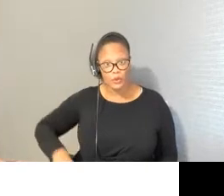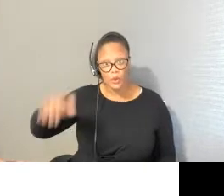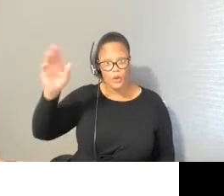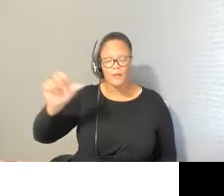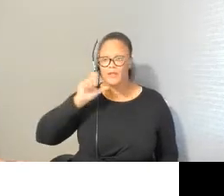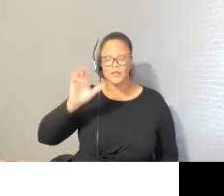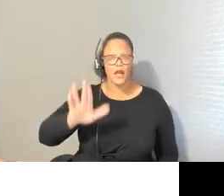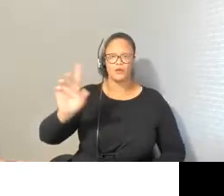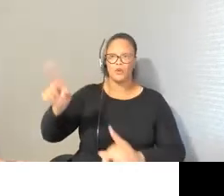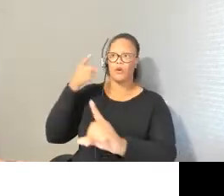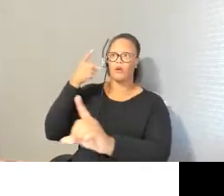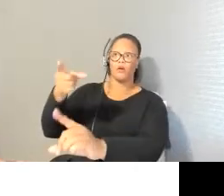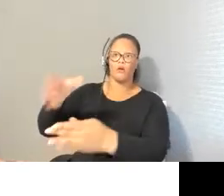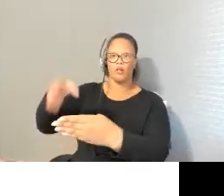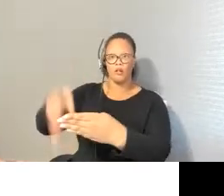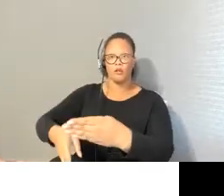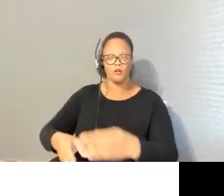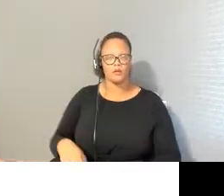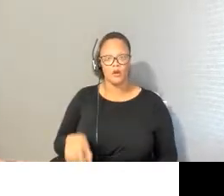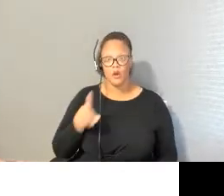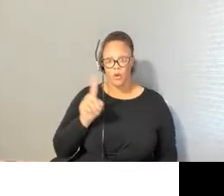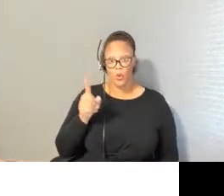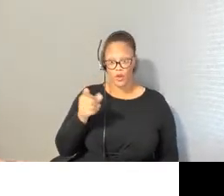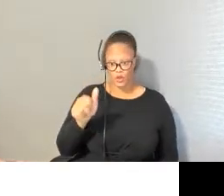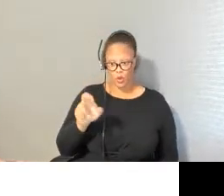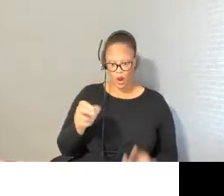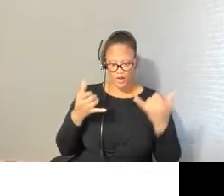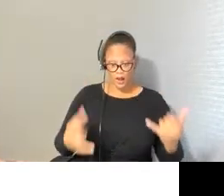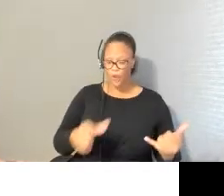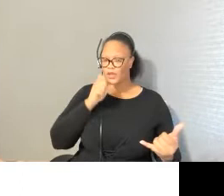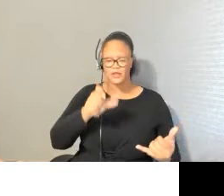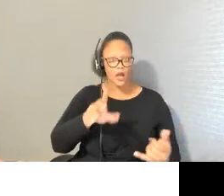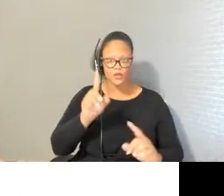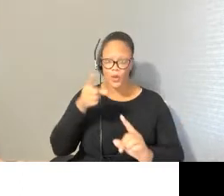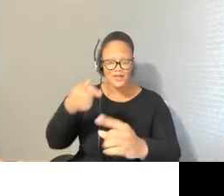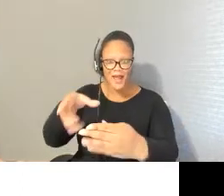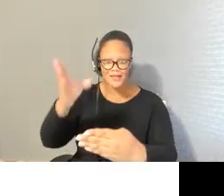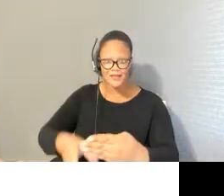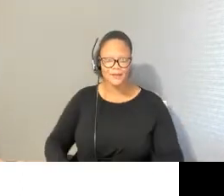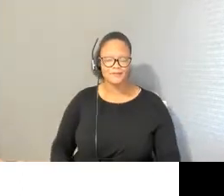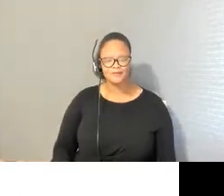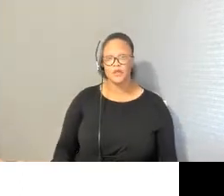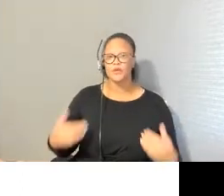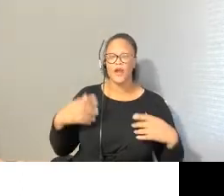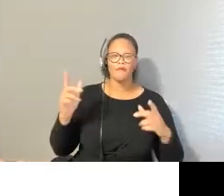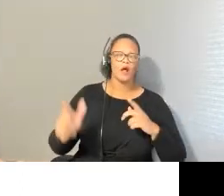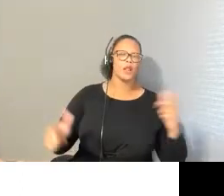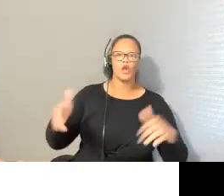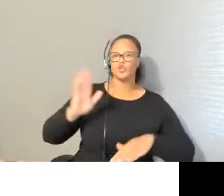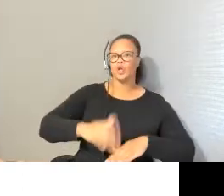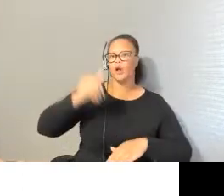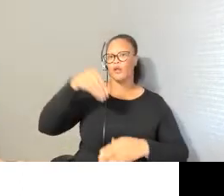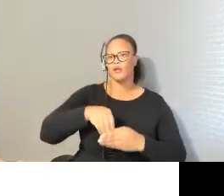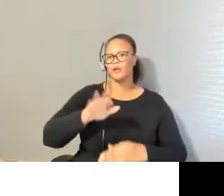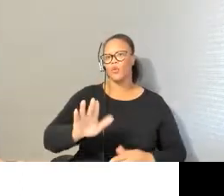destiny. Where you are is not your destiny. You've got a greater place, a larger calling on your life.